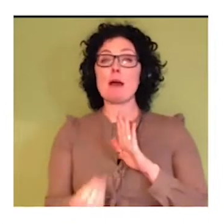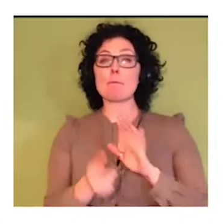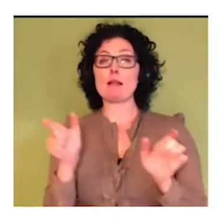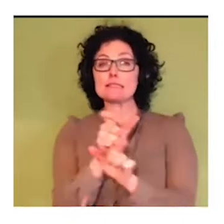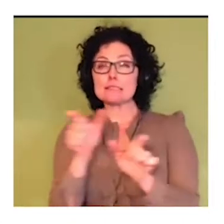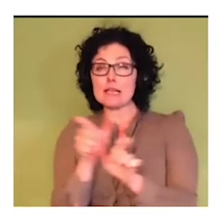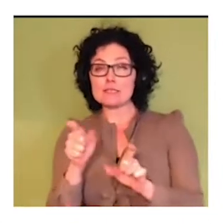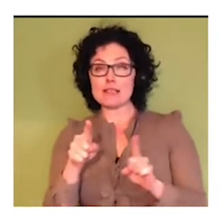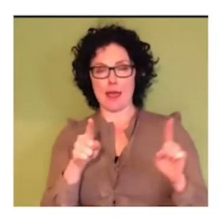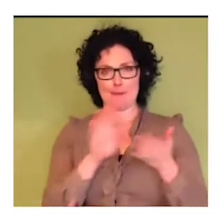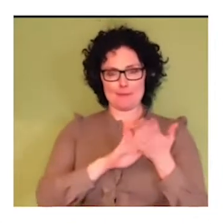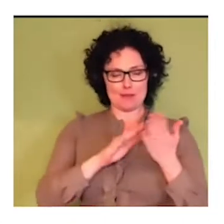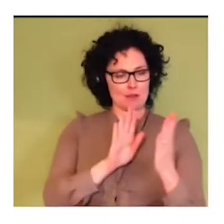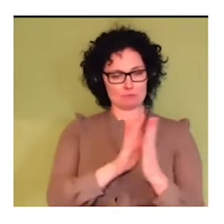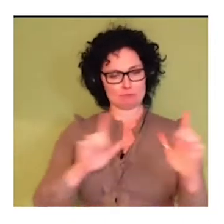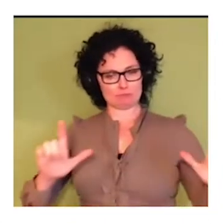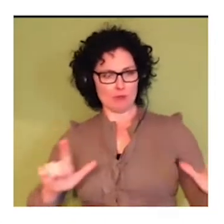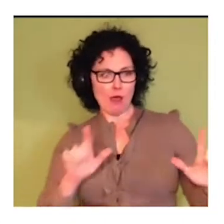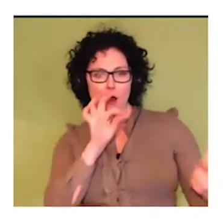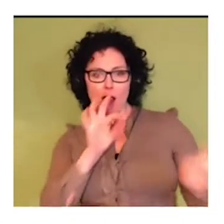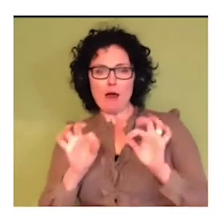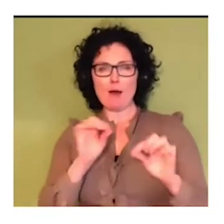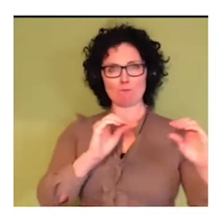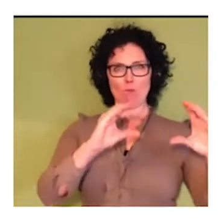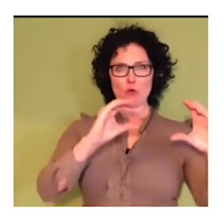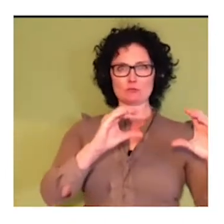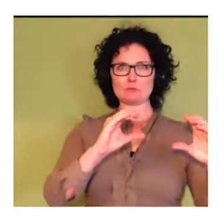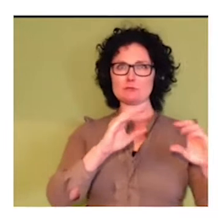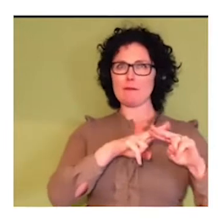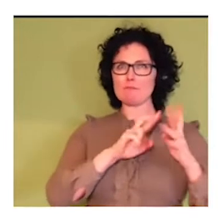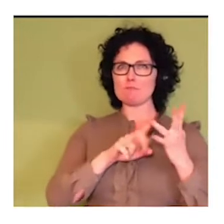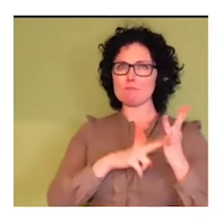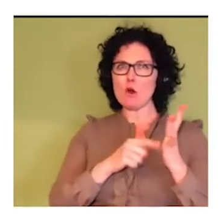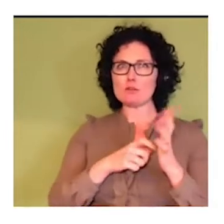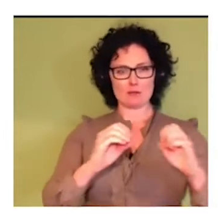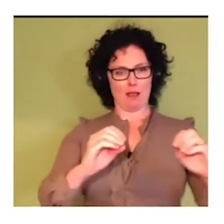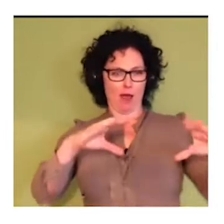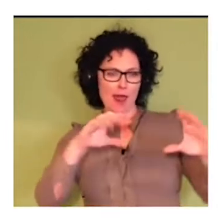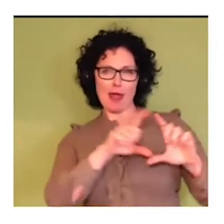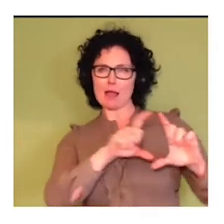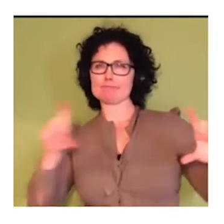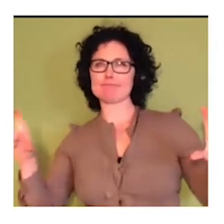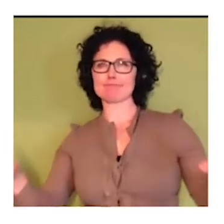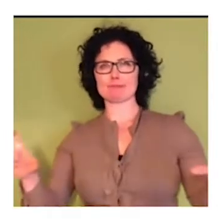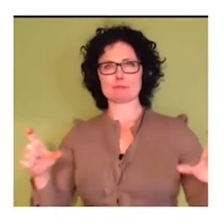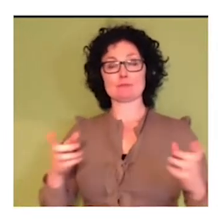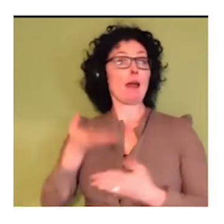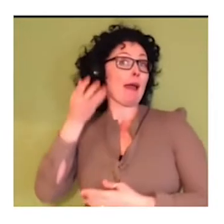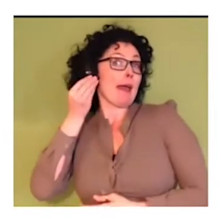to choose the colours, personalise the font and spacing, and to have highlighting while hearing the text read to